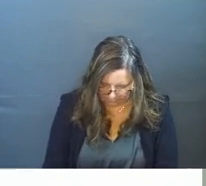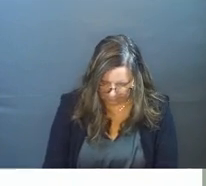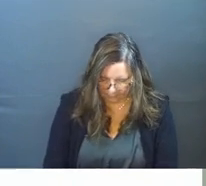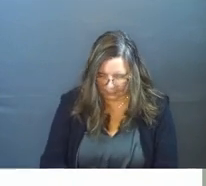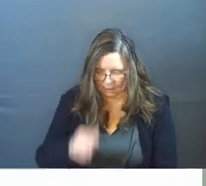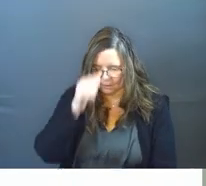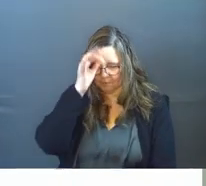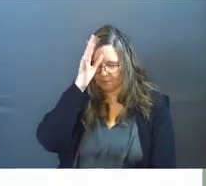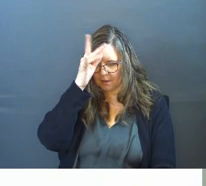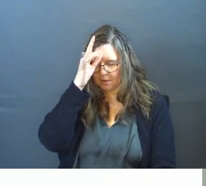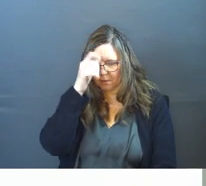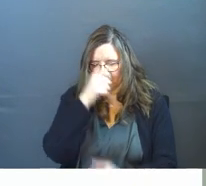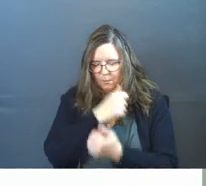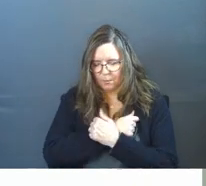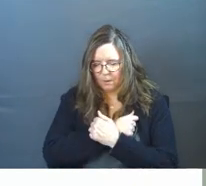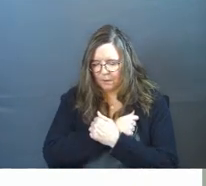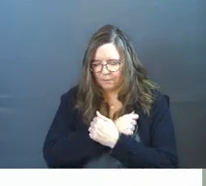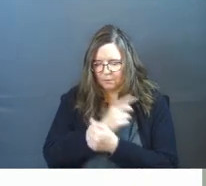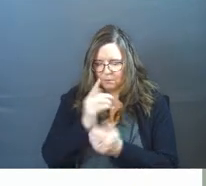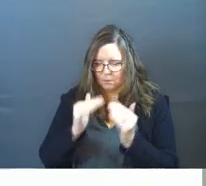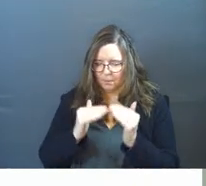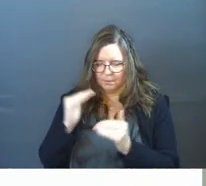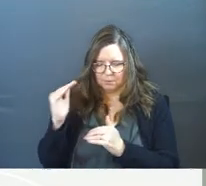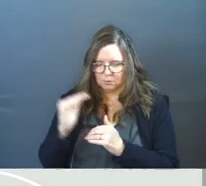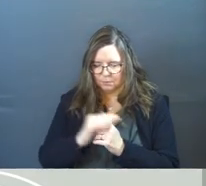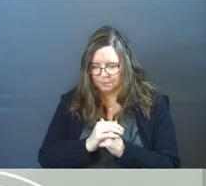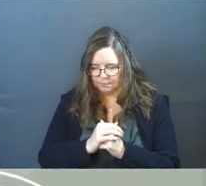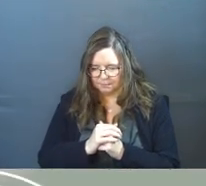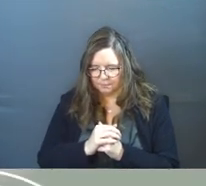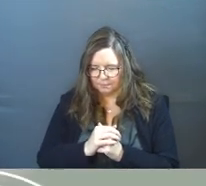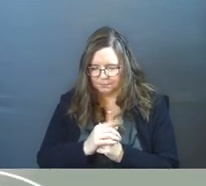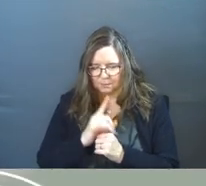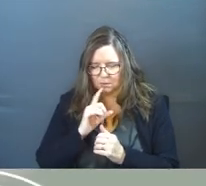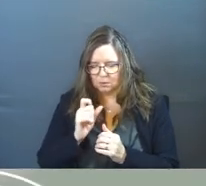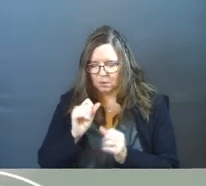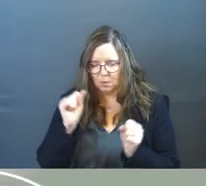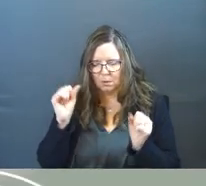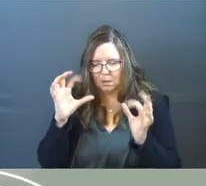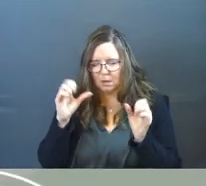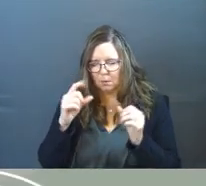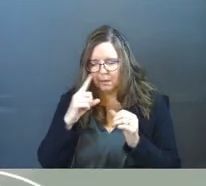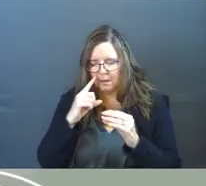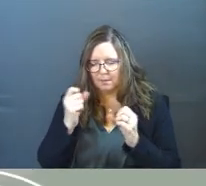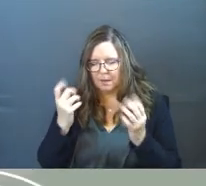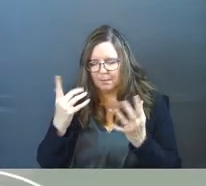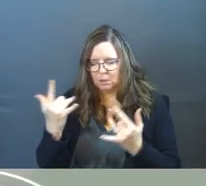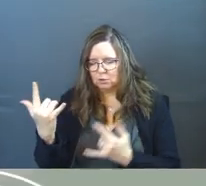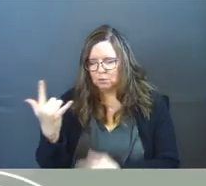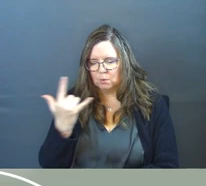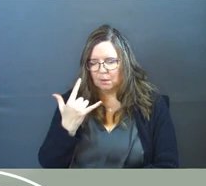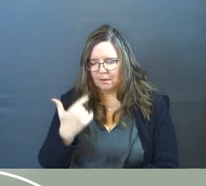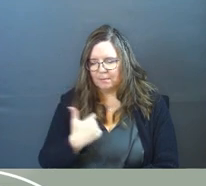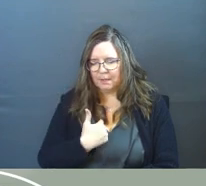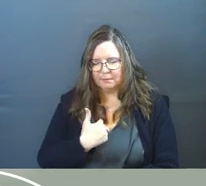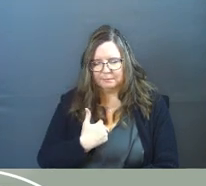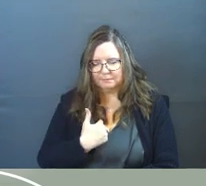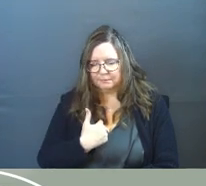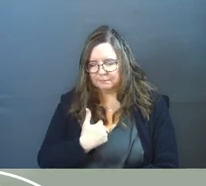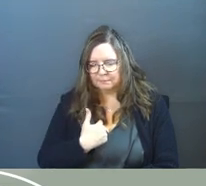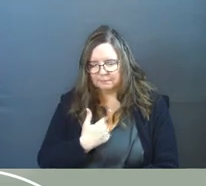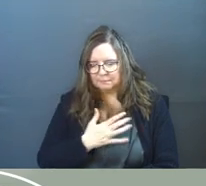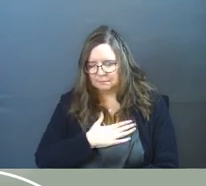Father, we love you so much. And I'm just so in awe of when I think about how much you love me. And